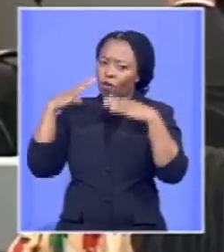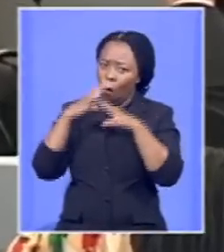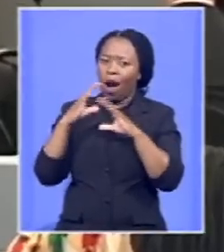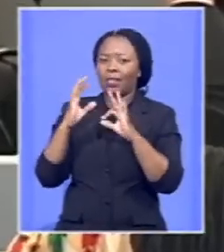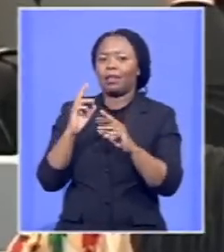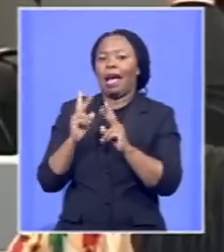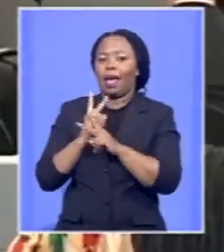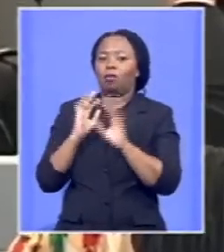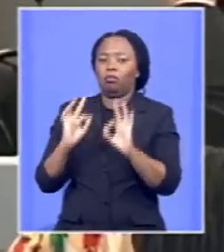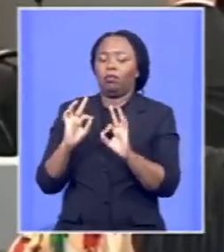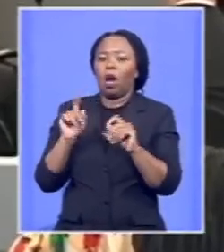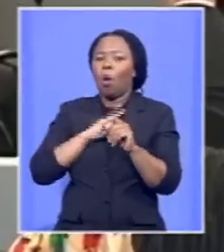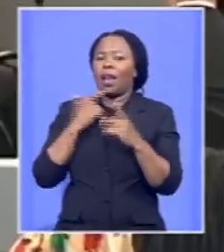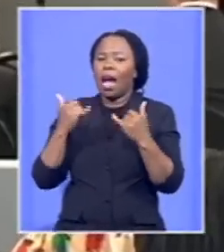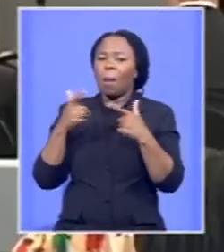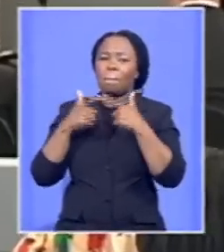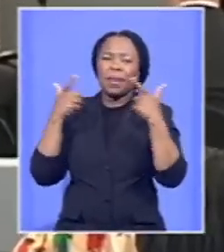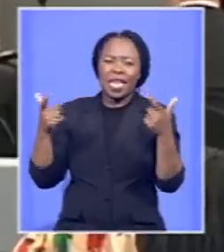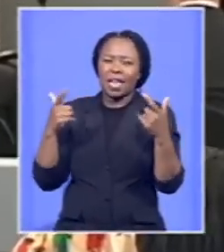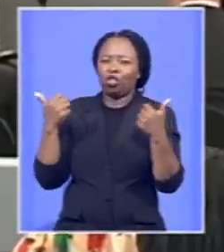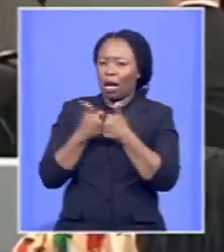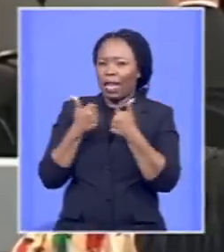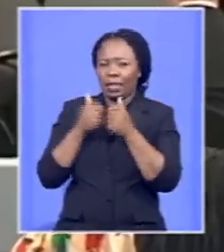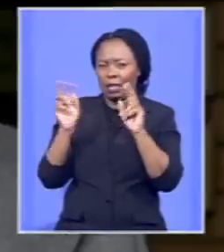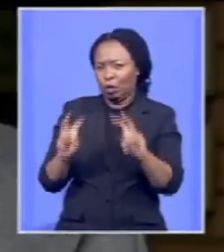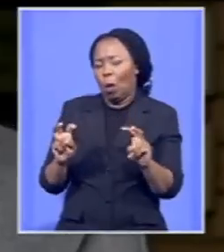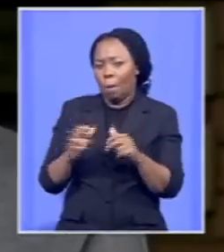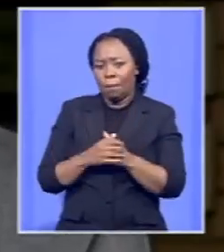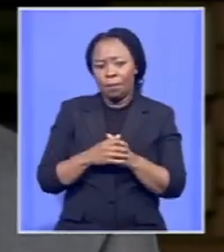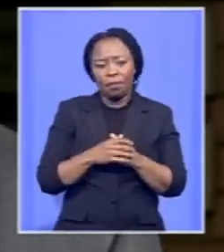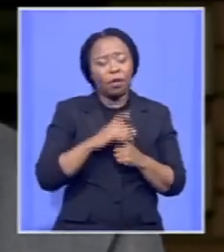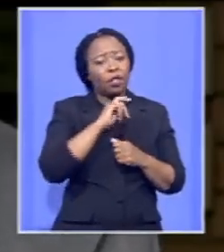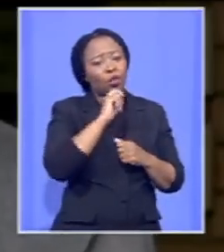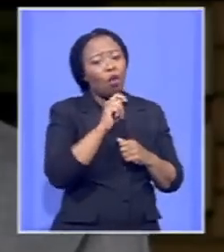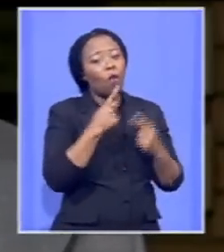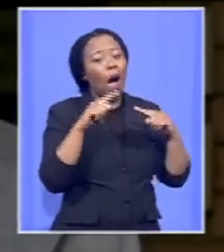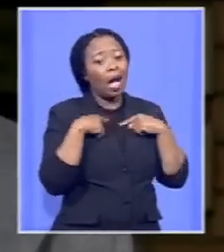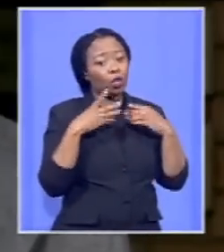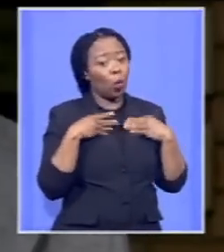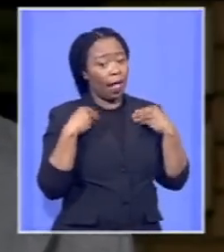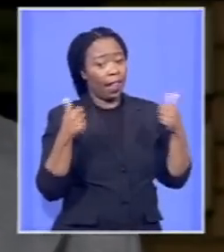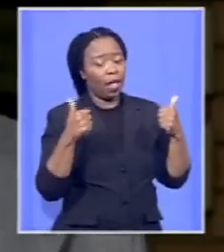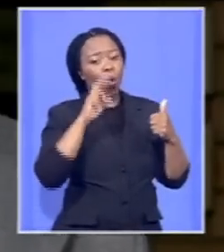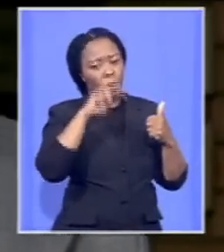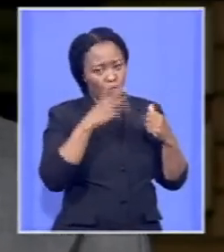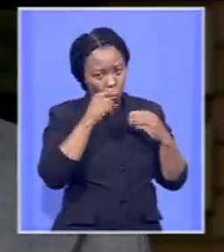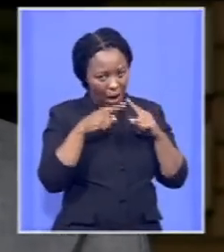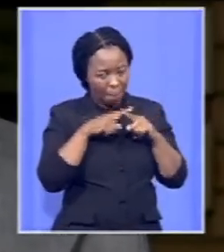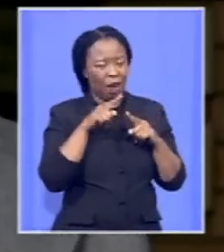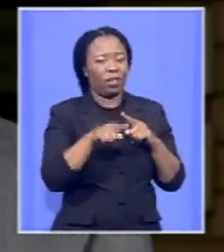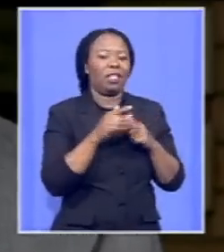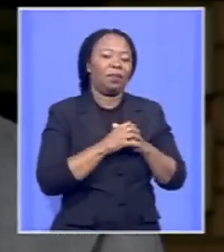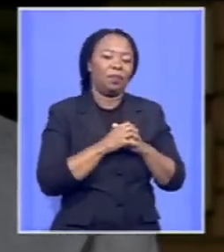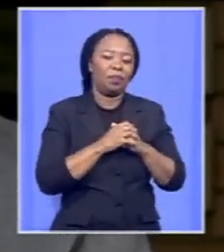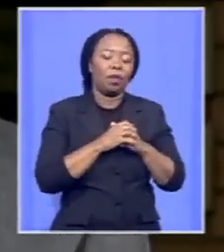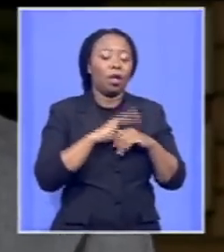this huge challenge of ESCOM. Look, for the wound to be healed, it needs to be opened. So, one,